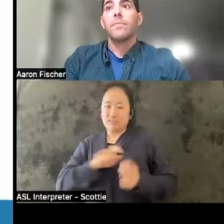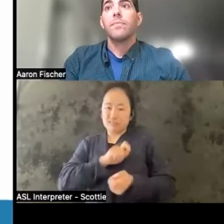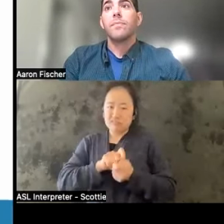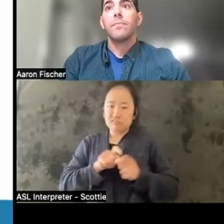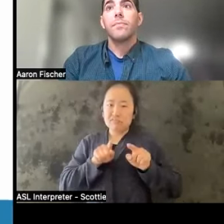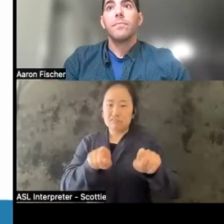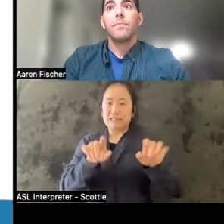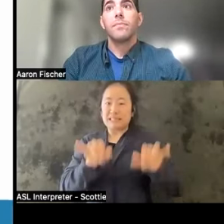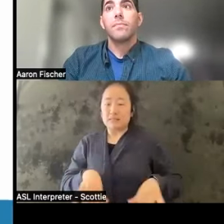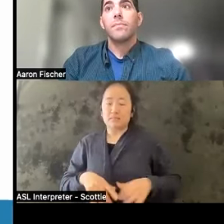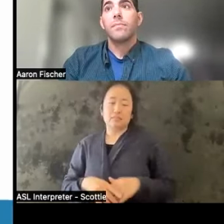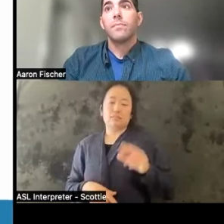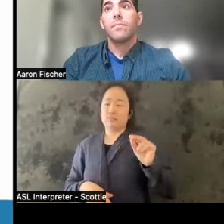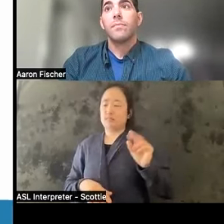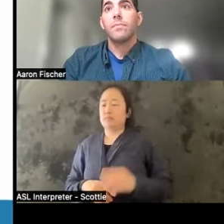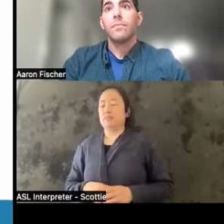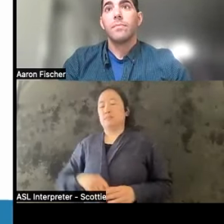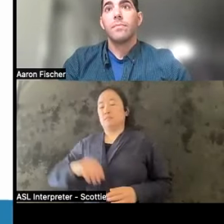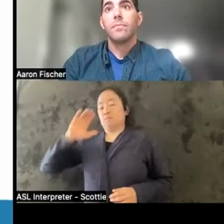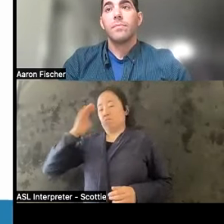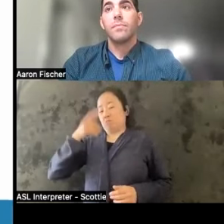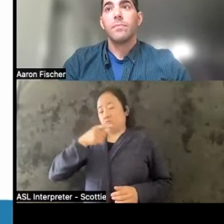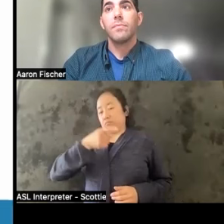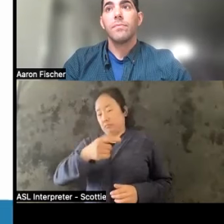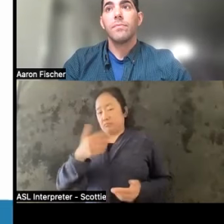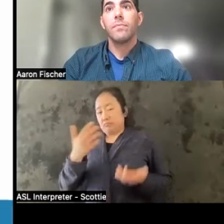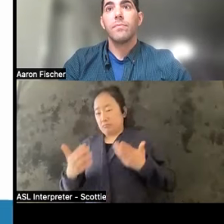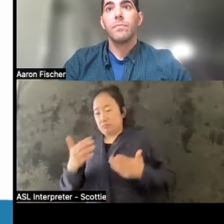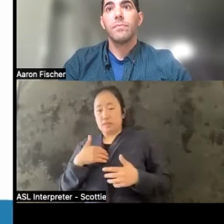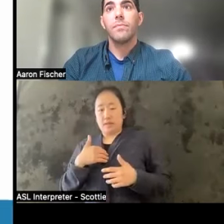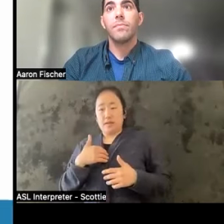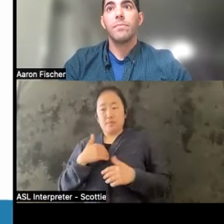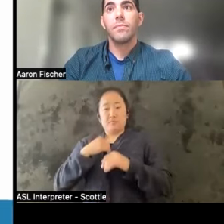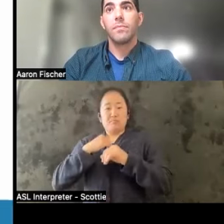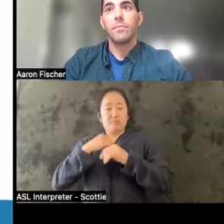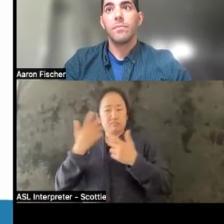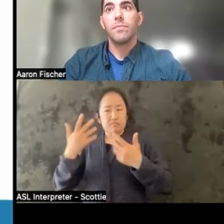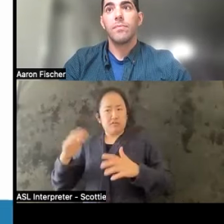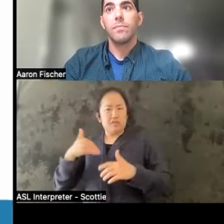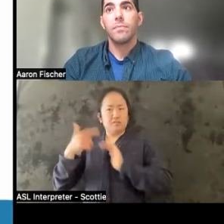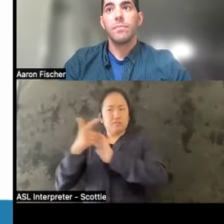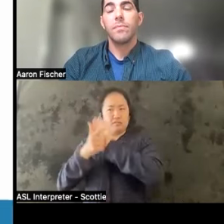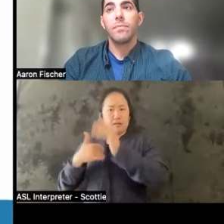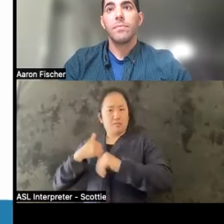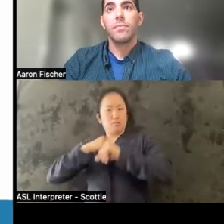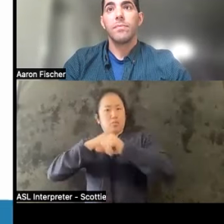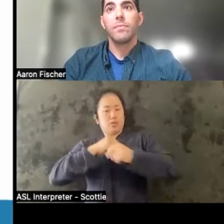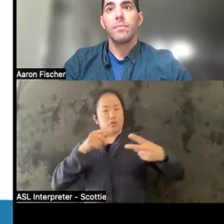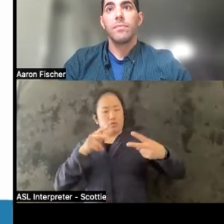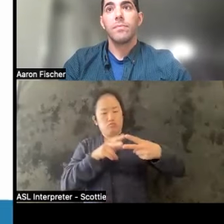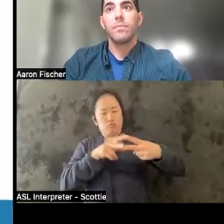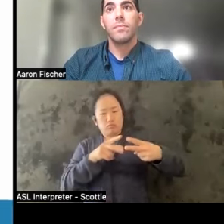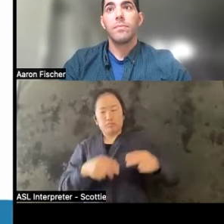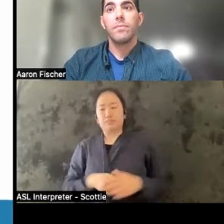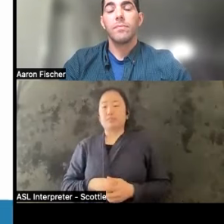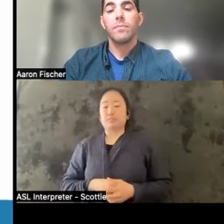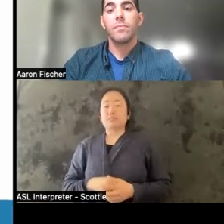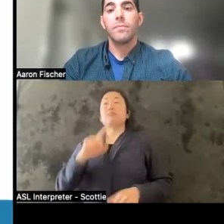any event, it sounds like she may have protection for both things. It is true that the employer